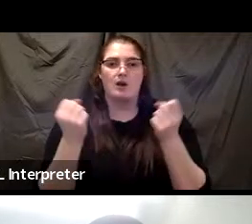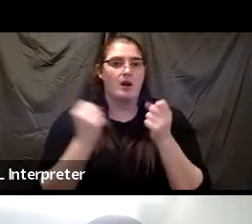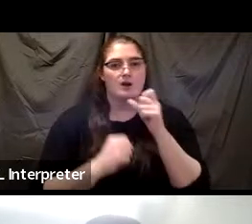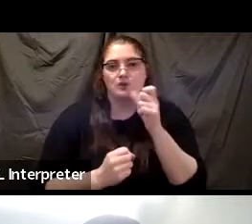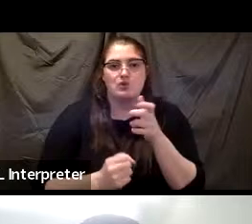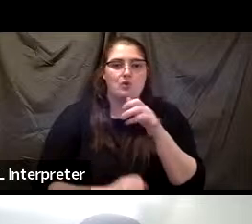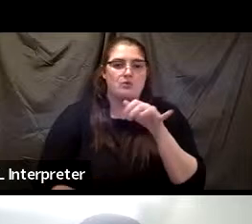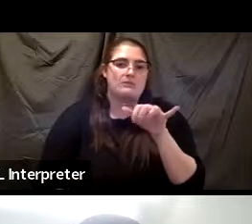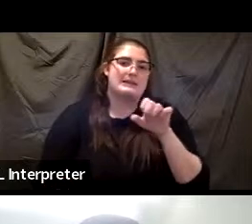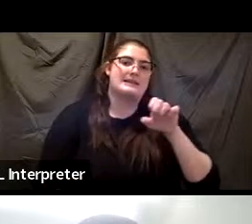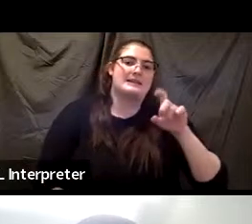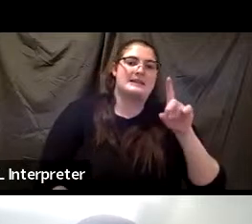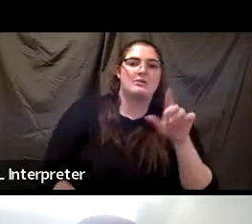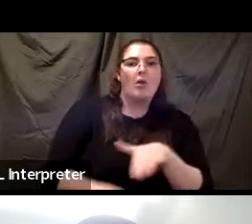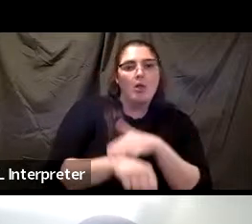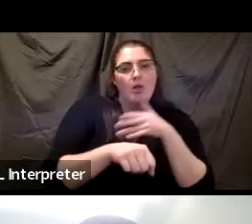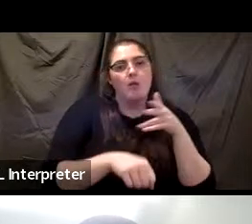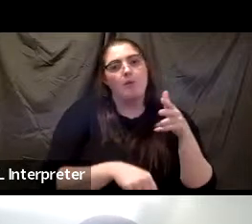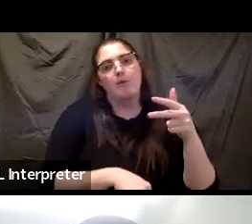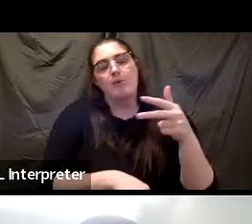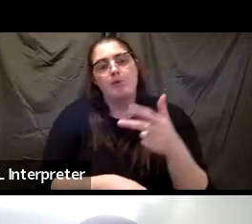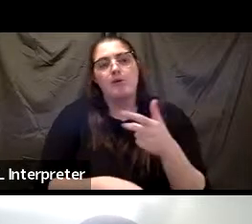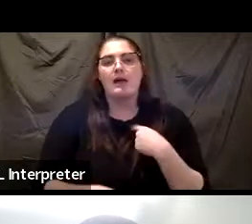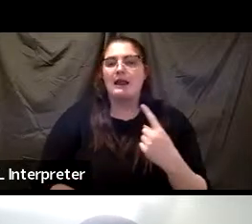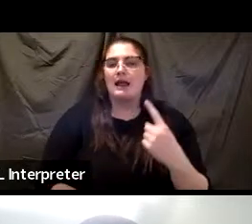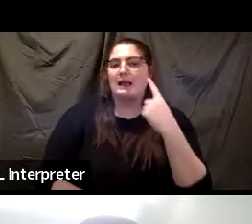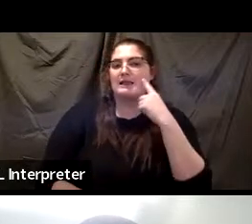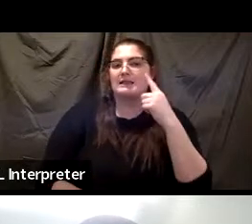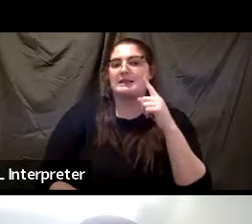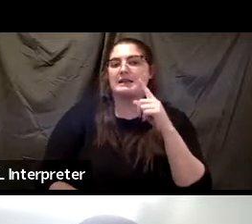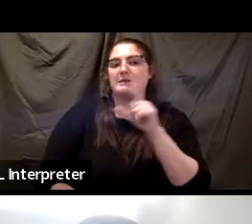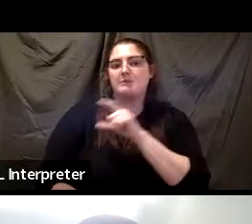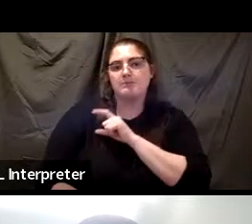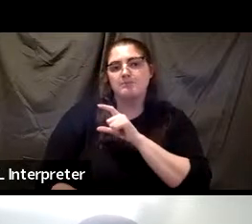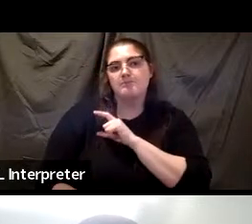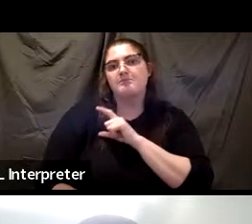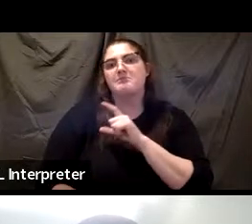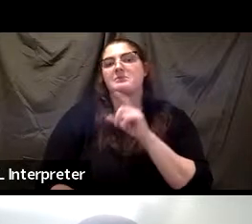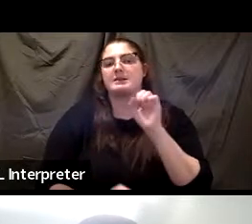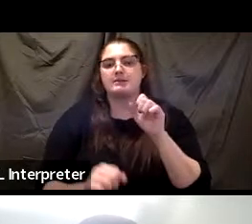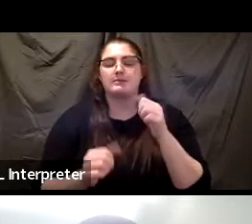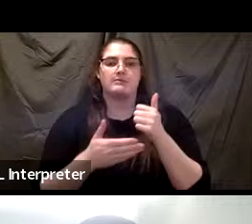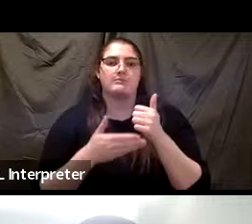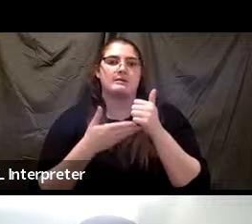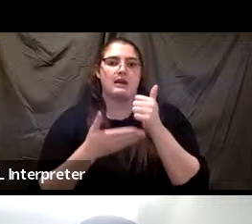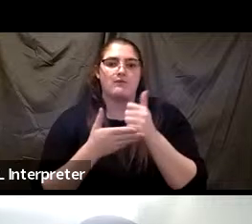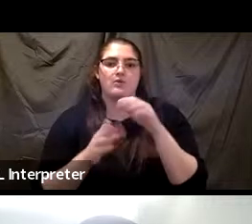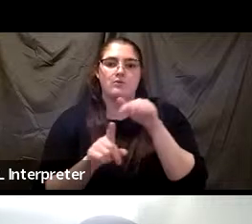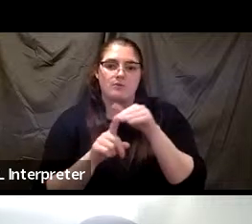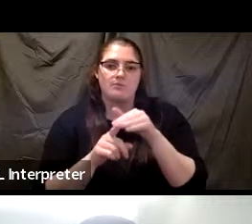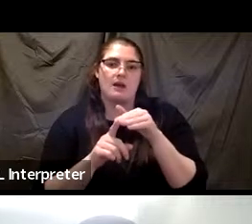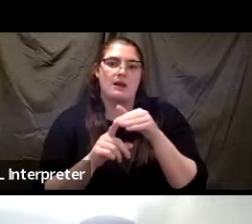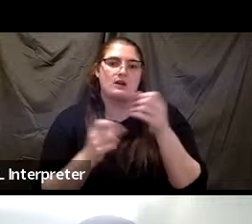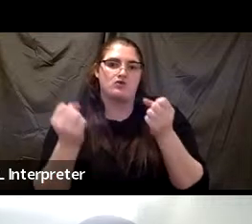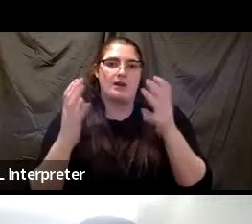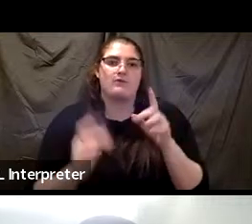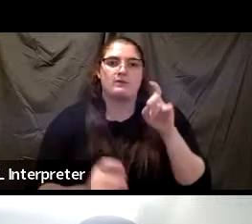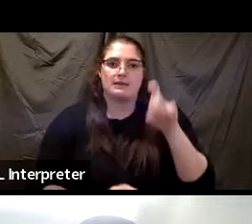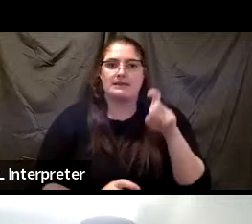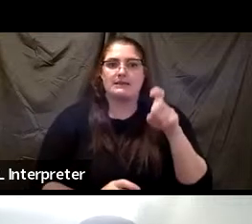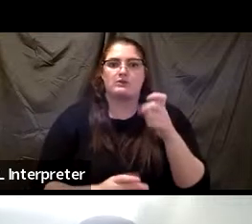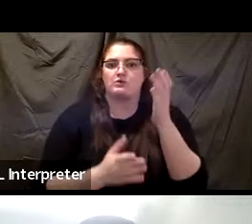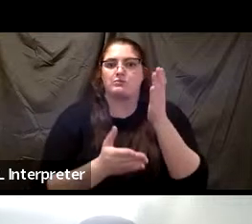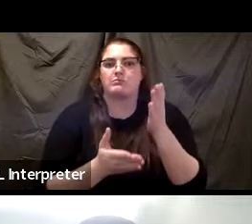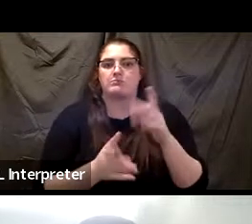targeted enforcement could be really helpful in reminding drivers that they need to yield to pedestrians trying to cross the road. Yep, no problem. I'll add that